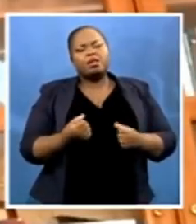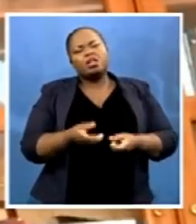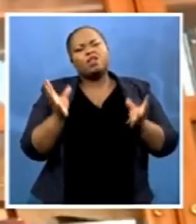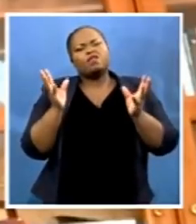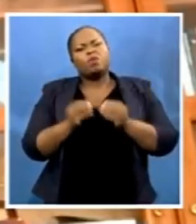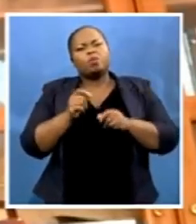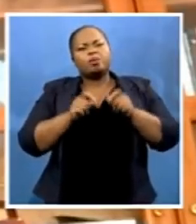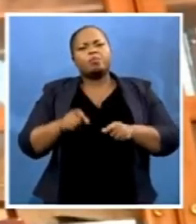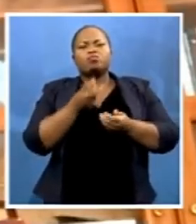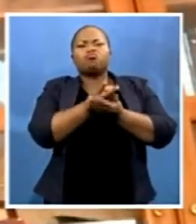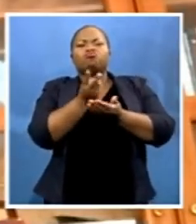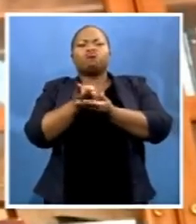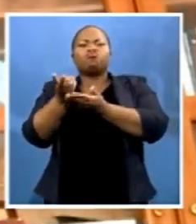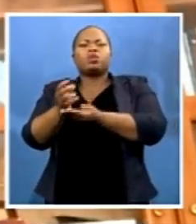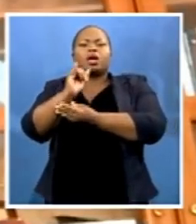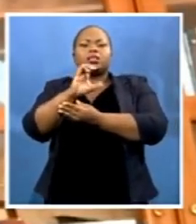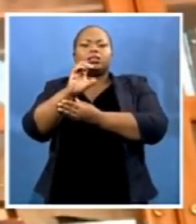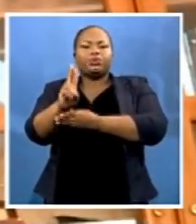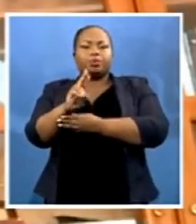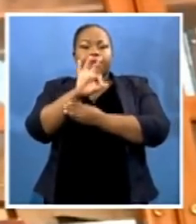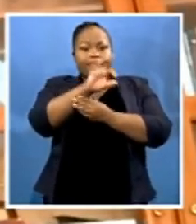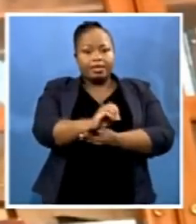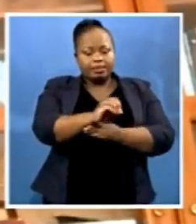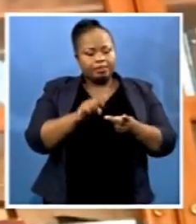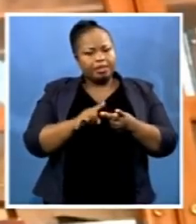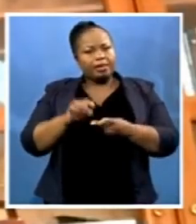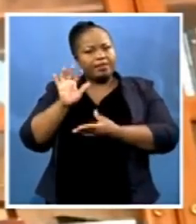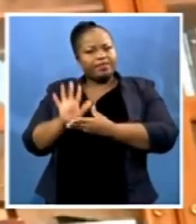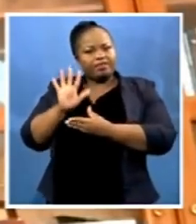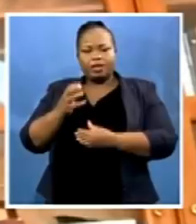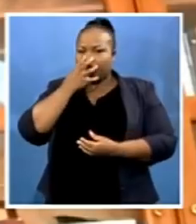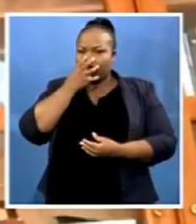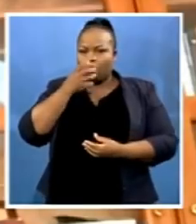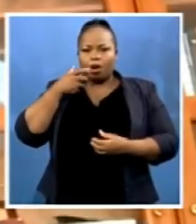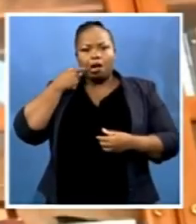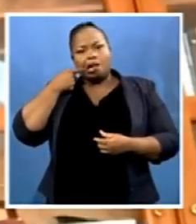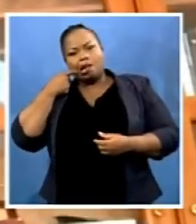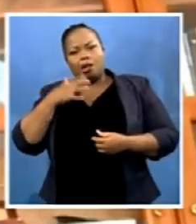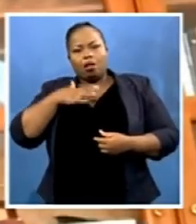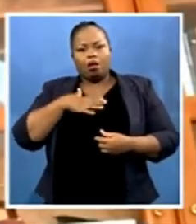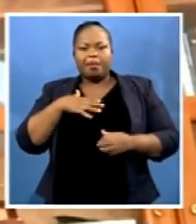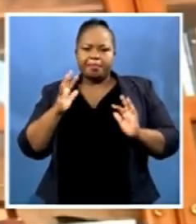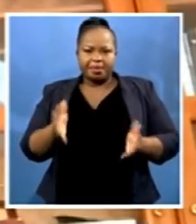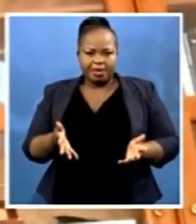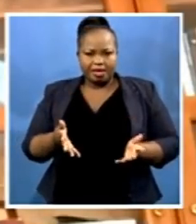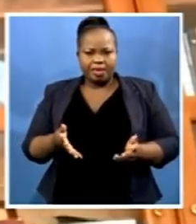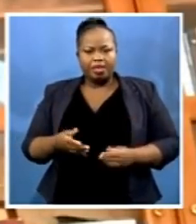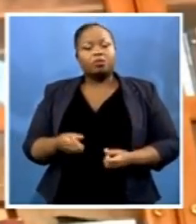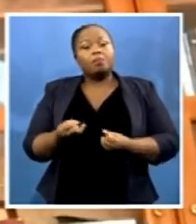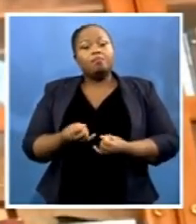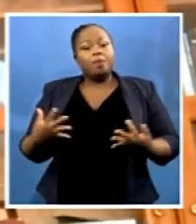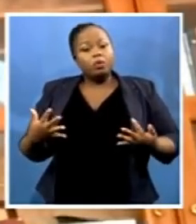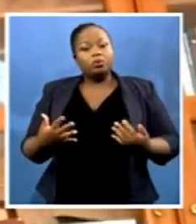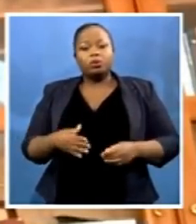and about 15 are on ventilators. So most of the people who are possible to isolate at home are being treated at